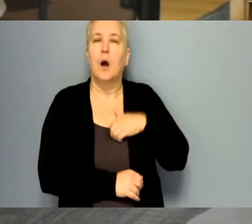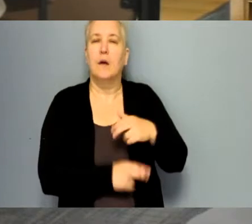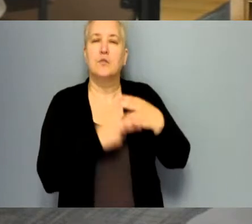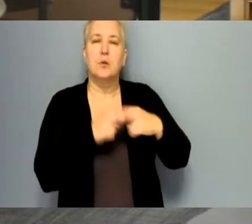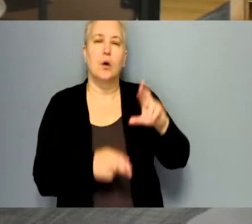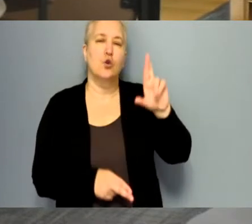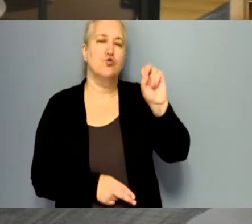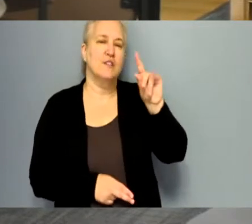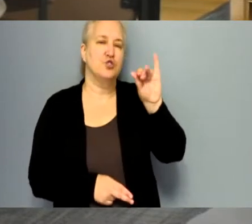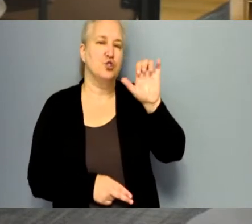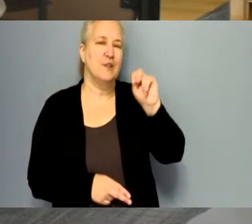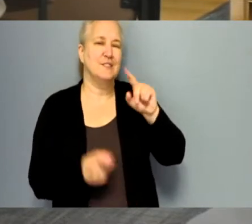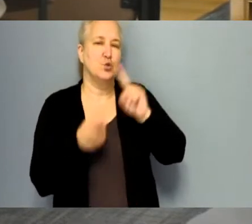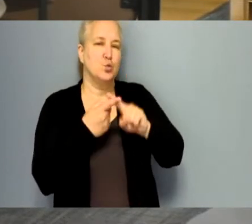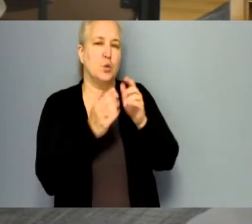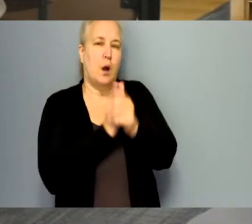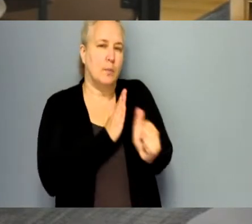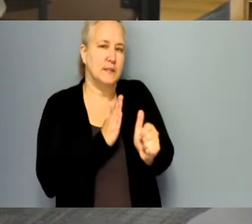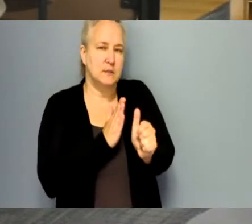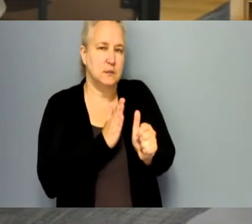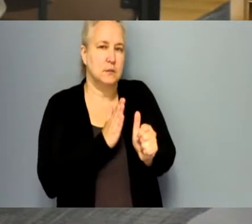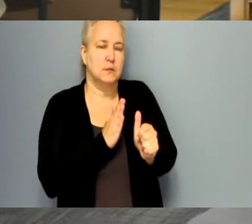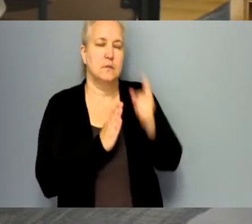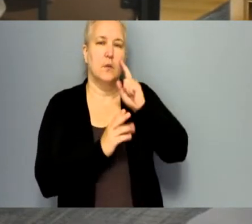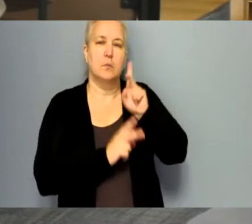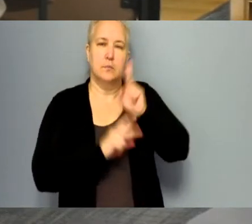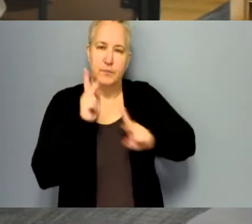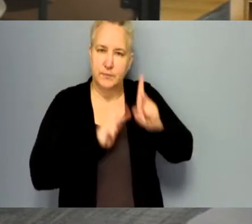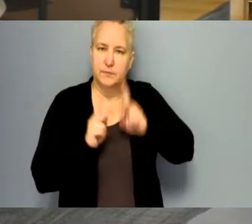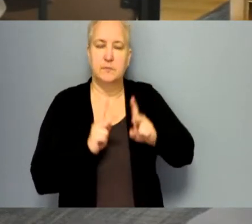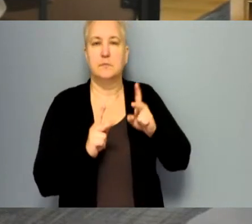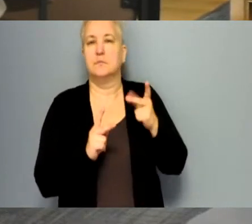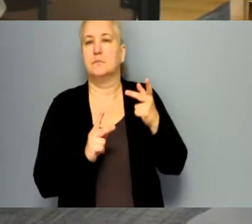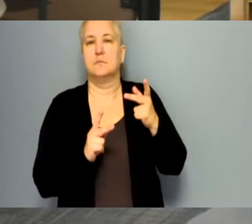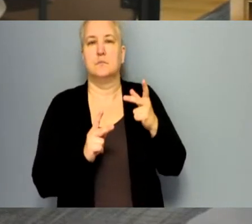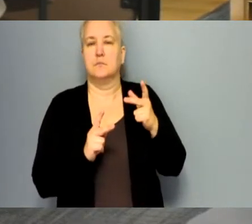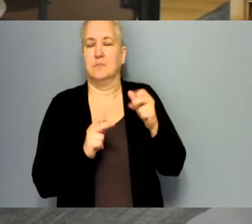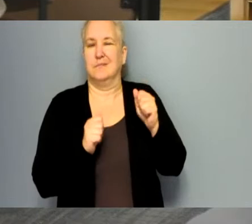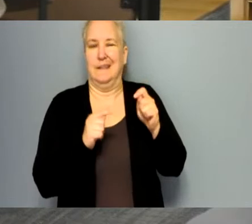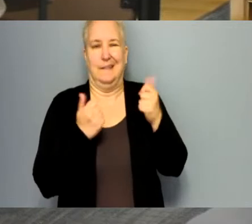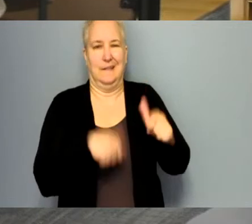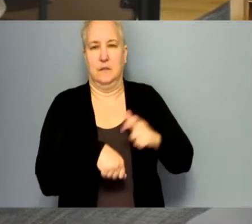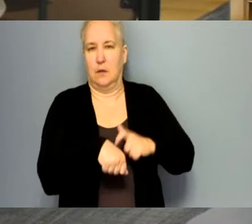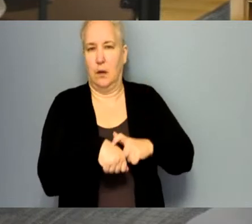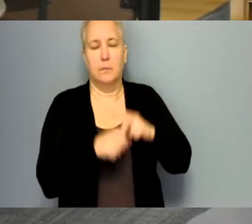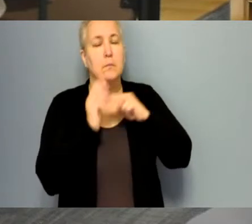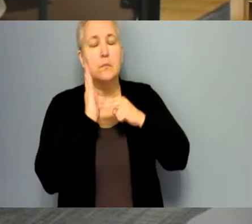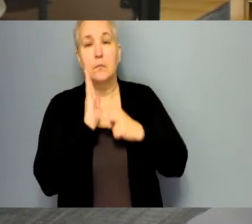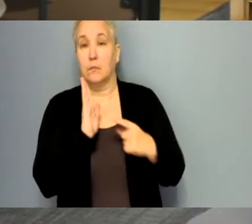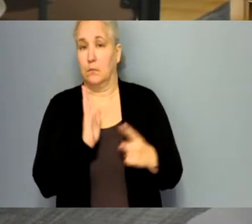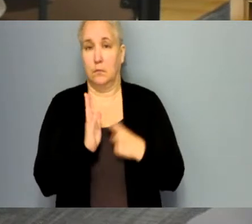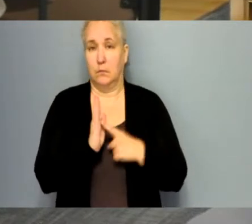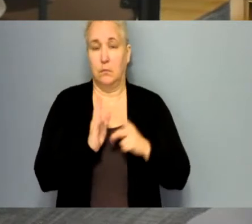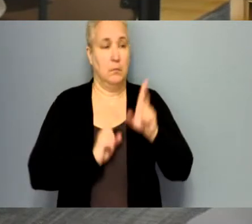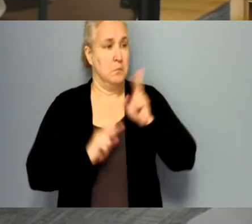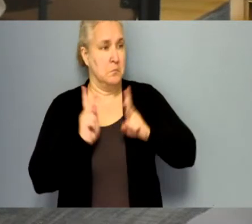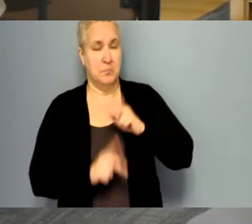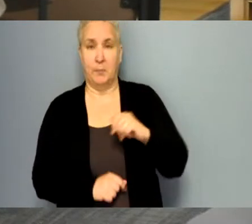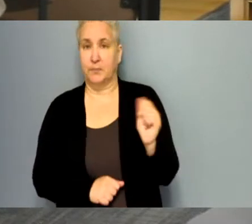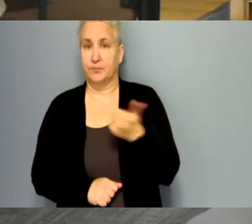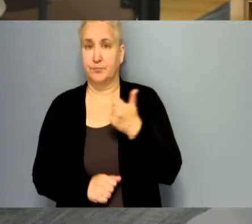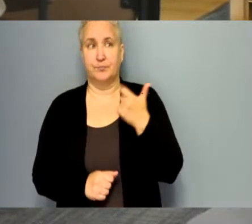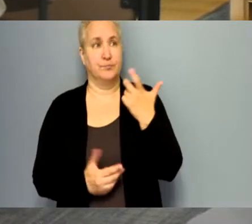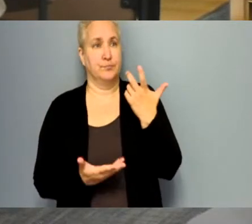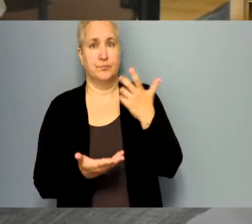to competency unit for individuals at any given time. So sometimes individuals get